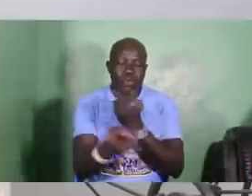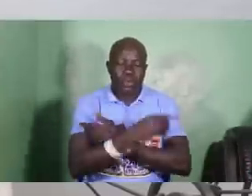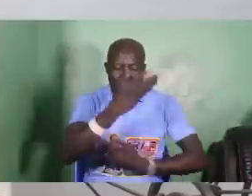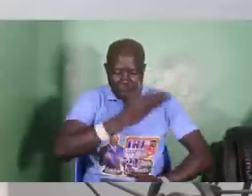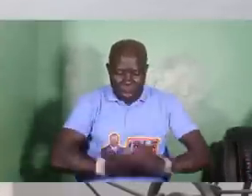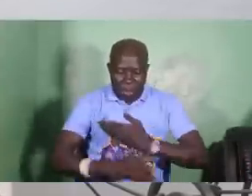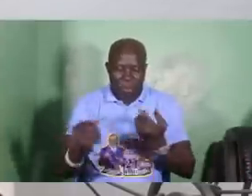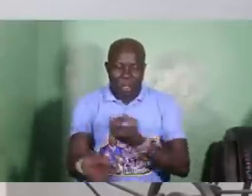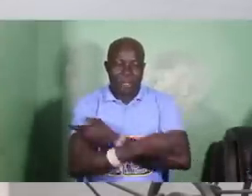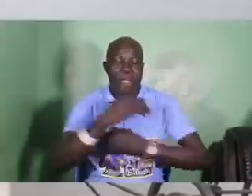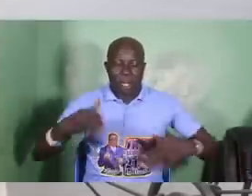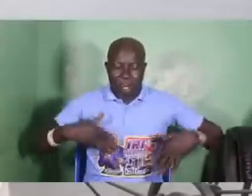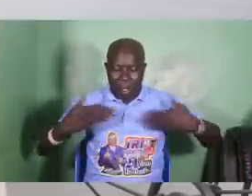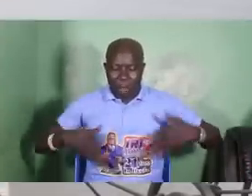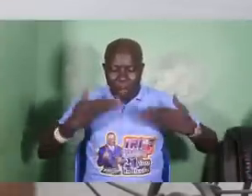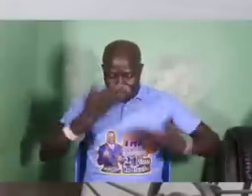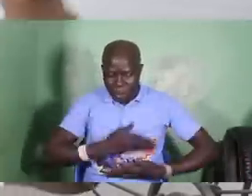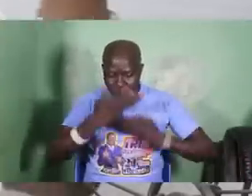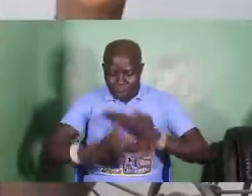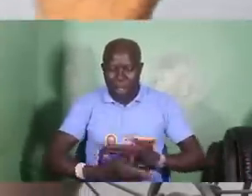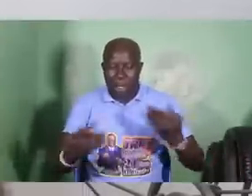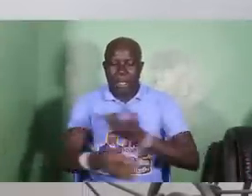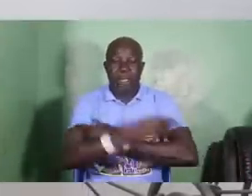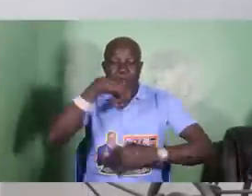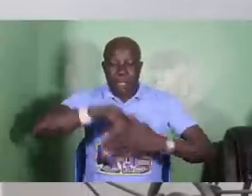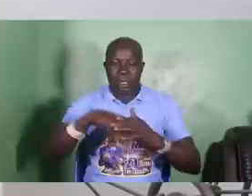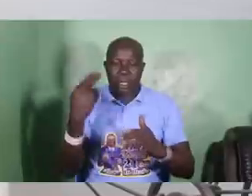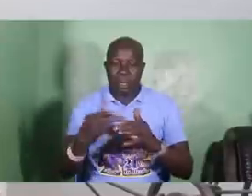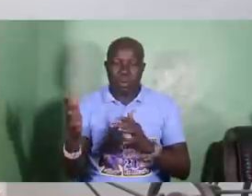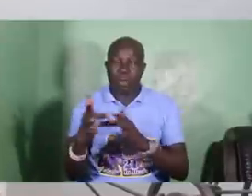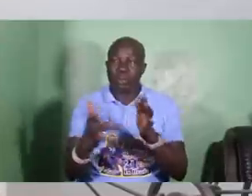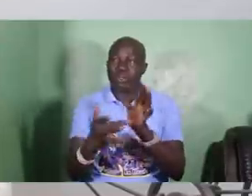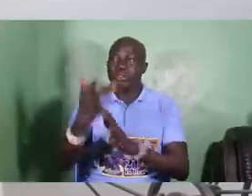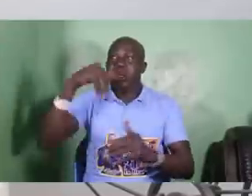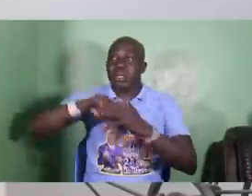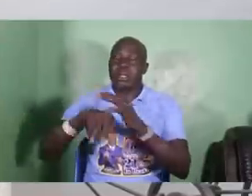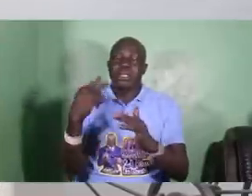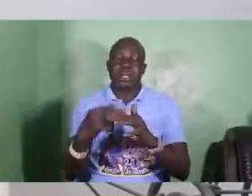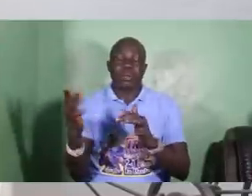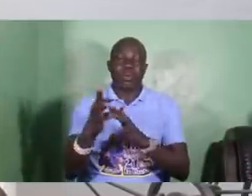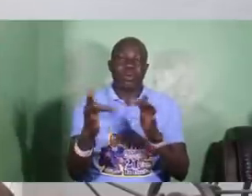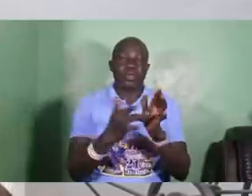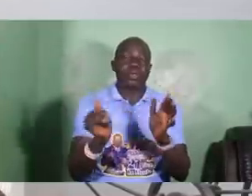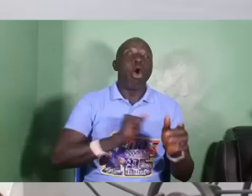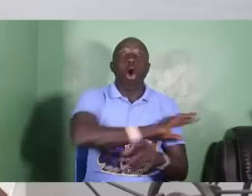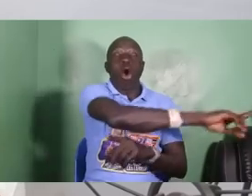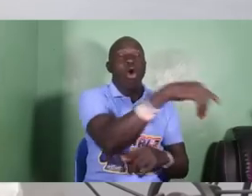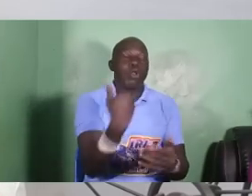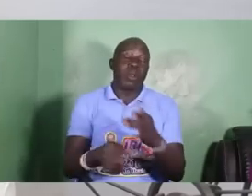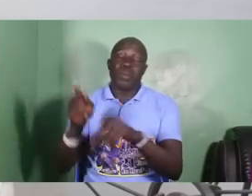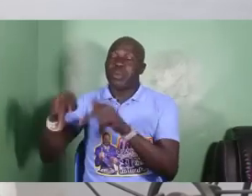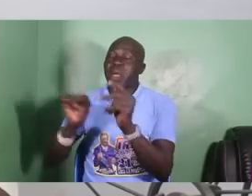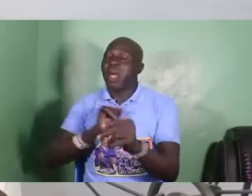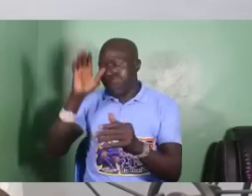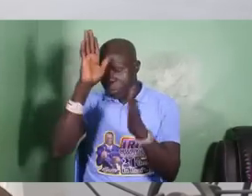Today is his birthday. Happy birthday, sir. Happy birthday to you, sir. In the name of Jesus. In the name of Jesus.